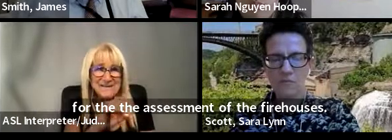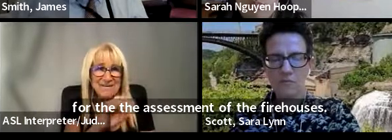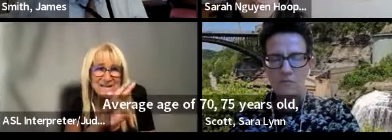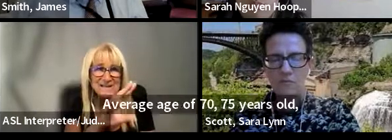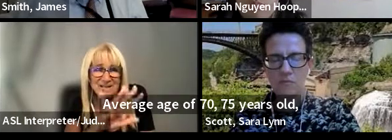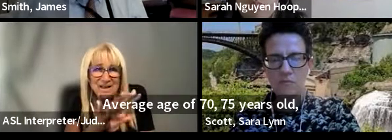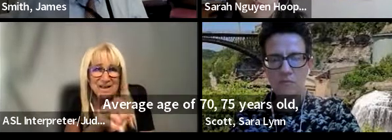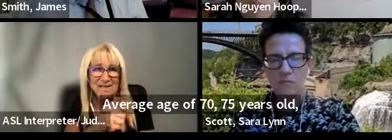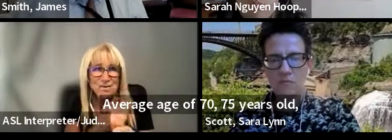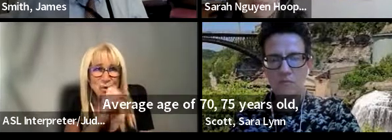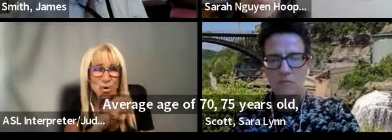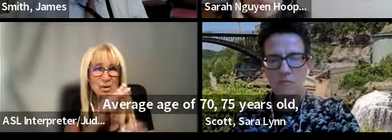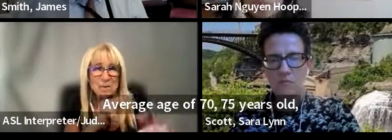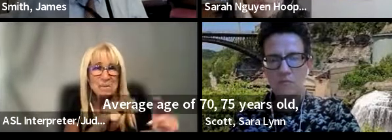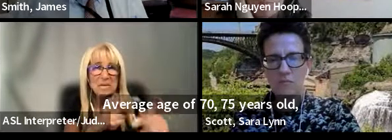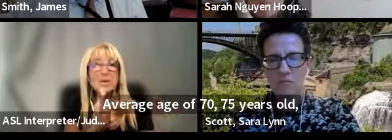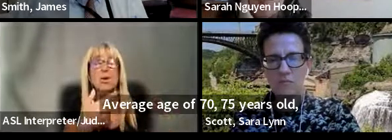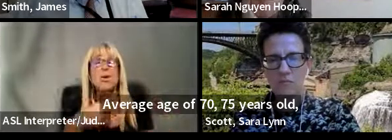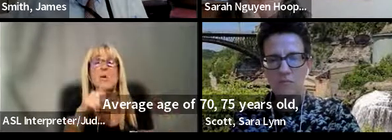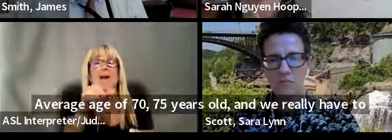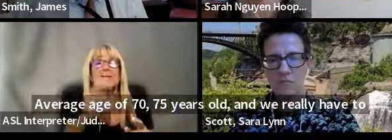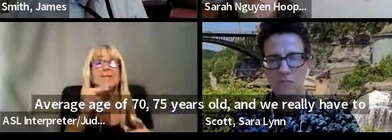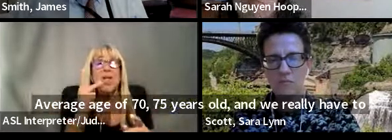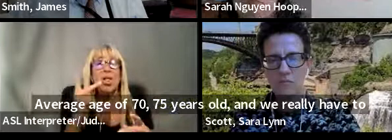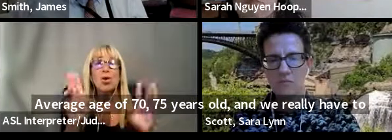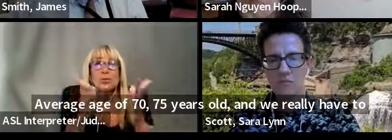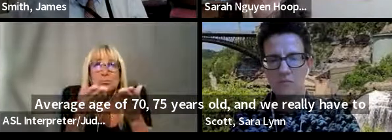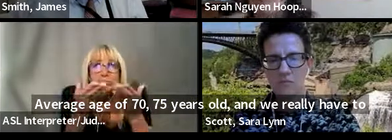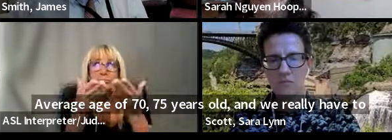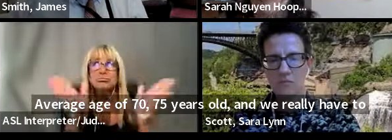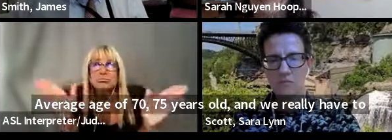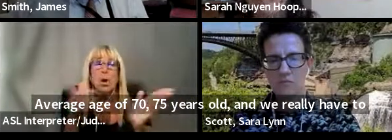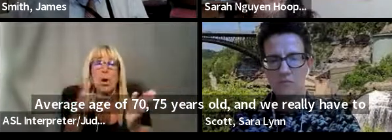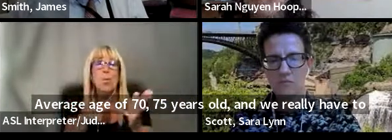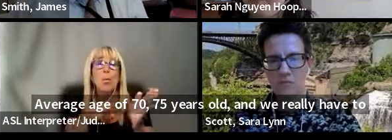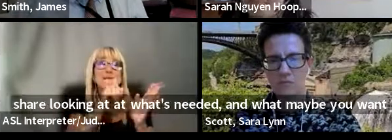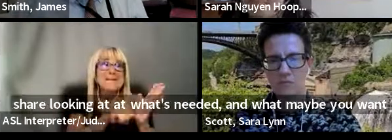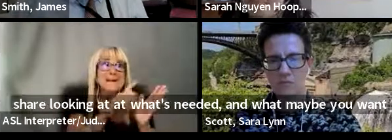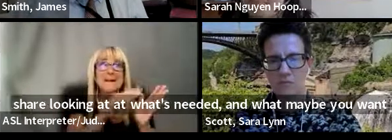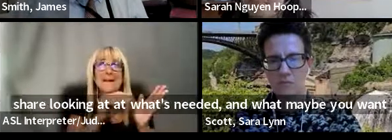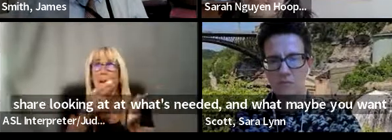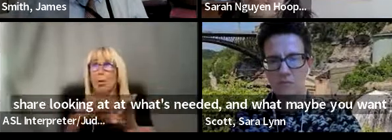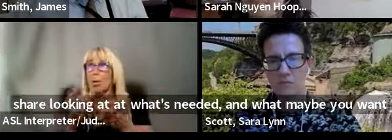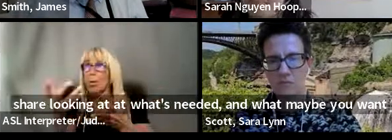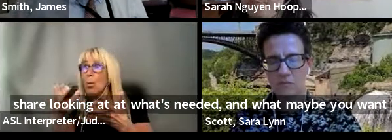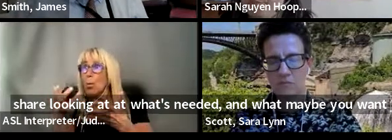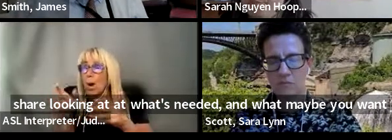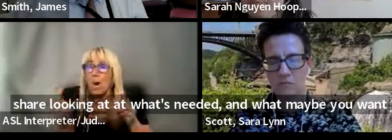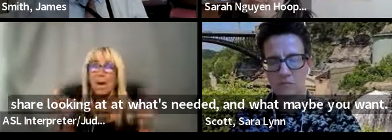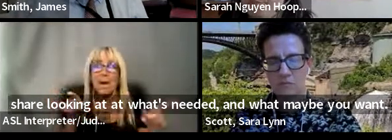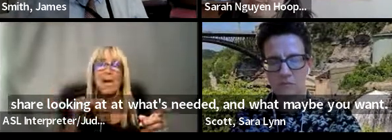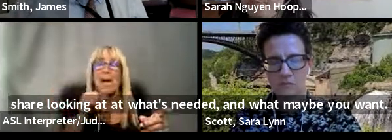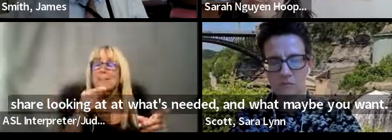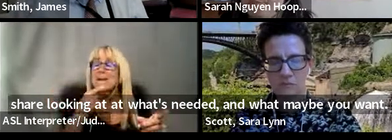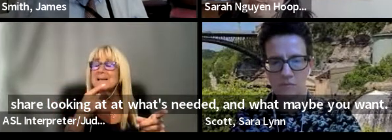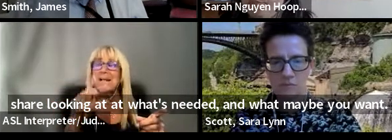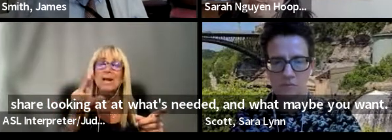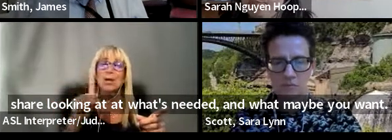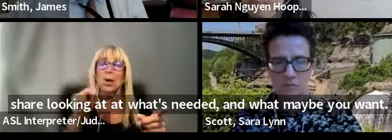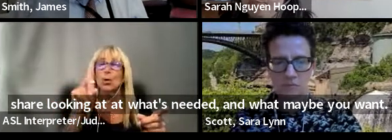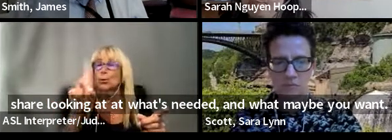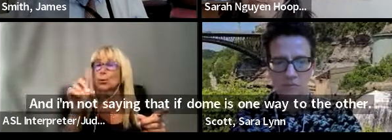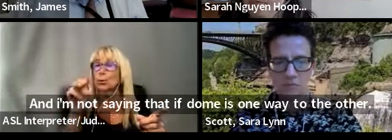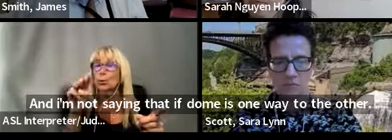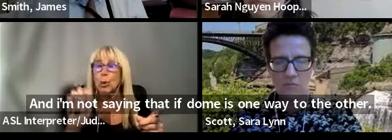really have to start looking at what's needed and what may be a want. And I'm not saying that a dome is one way or the other. All I'm saying